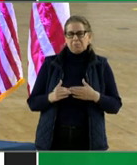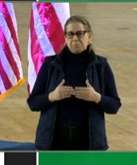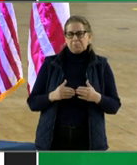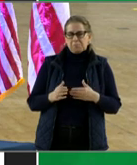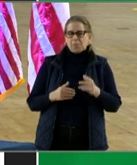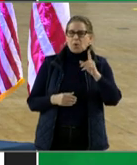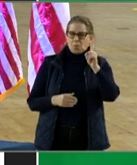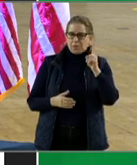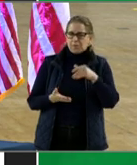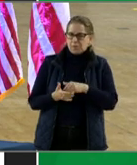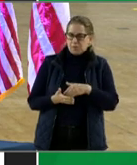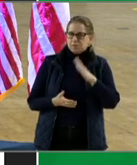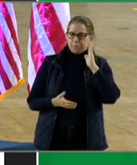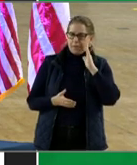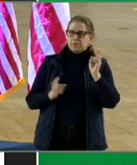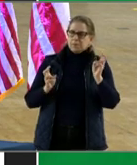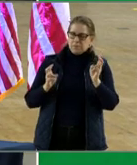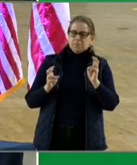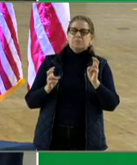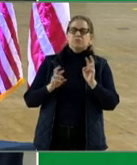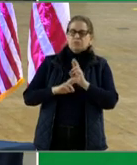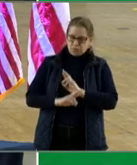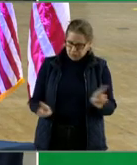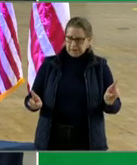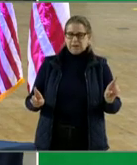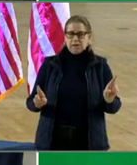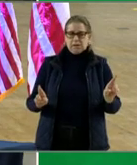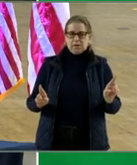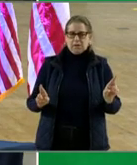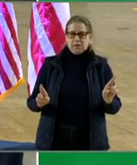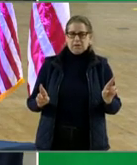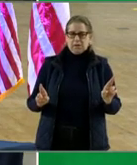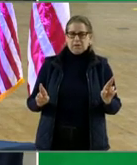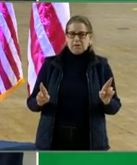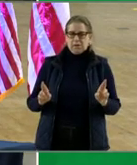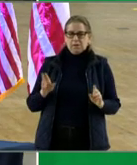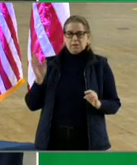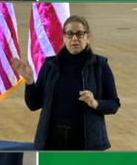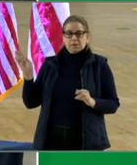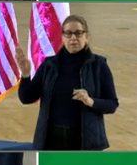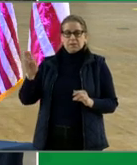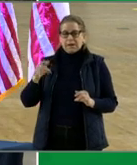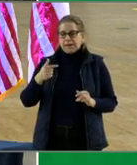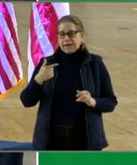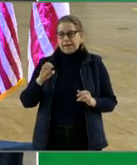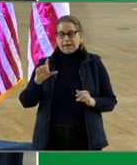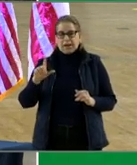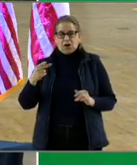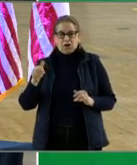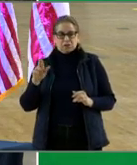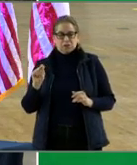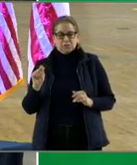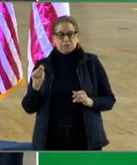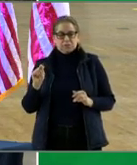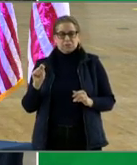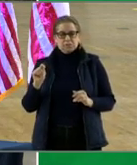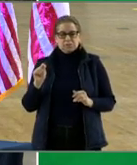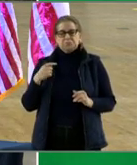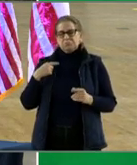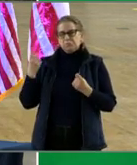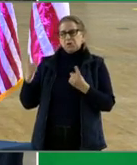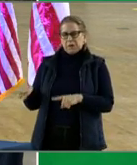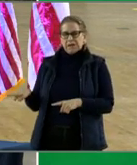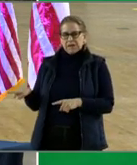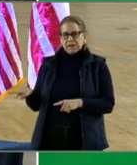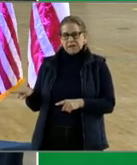time. Do you want to add anything? No, the only thing I think I would add to Dr. Nesbitt's assessment of that, which was right on, is we